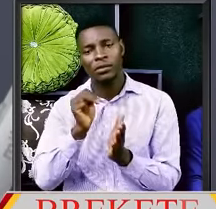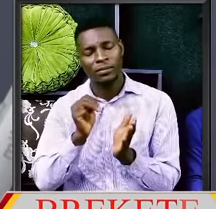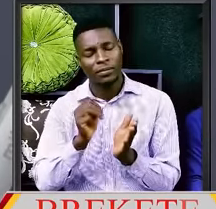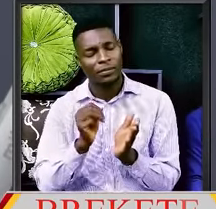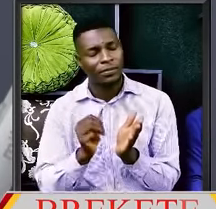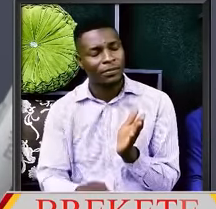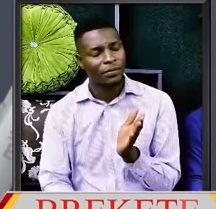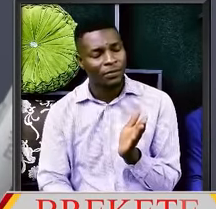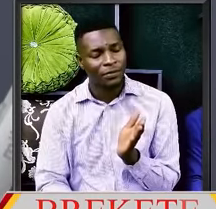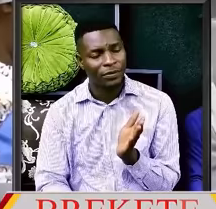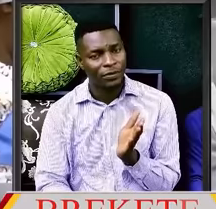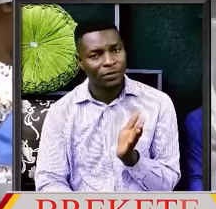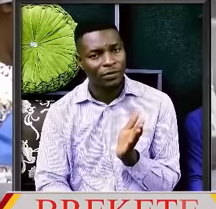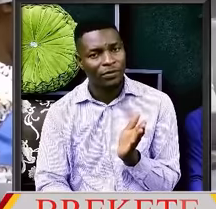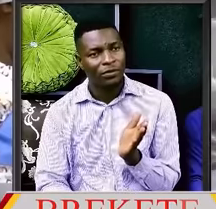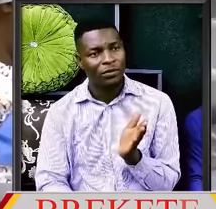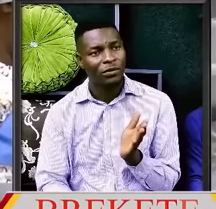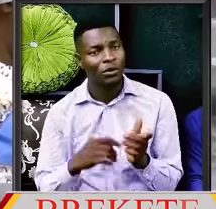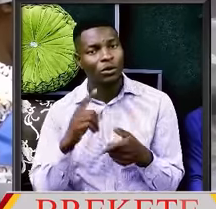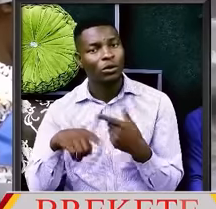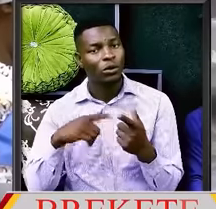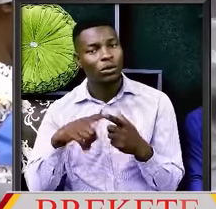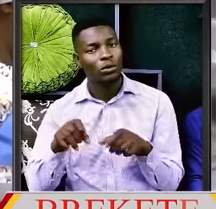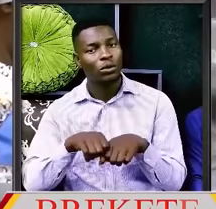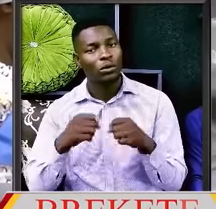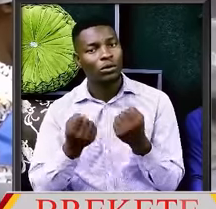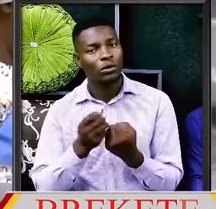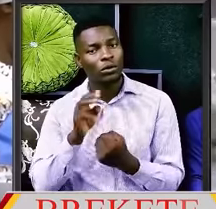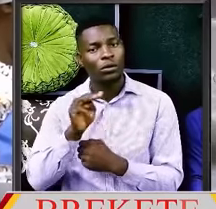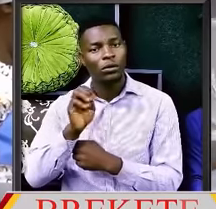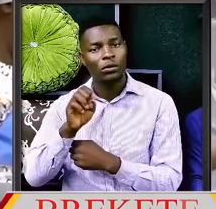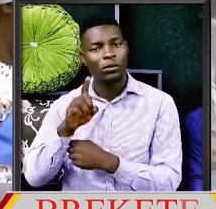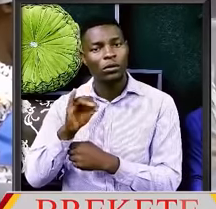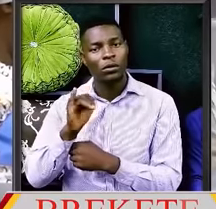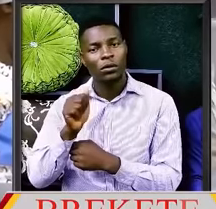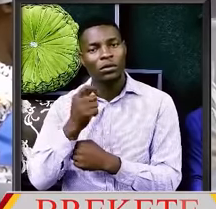He was saying go to social media. Okay. He was saying